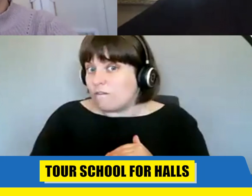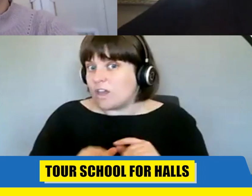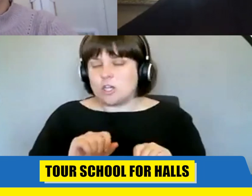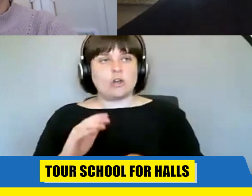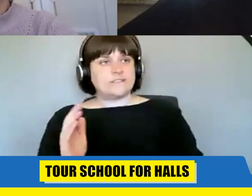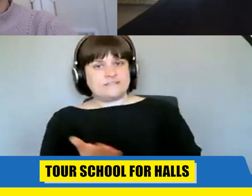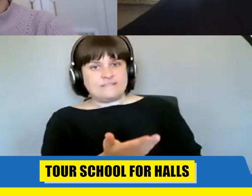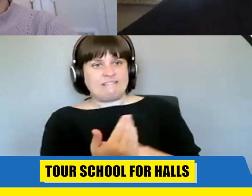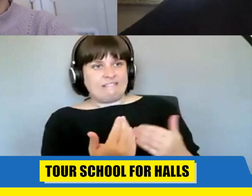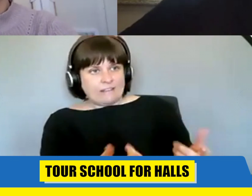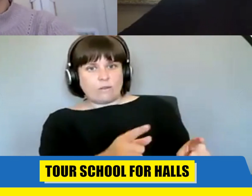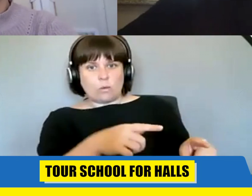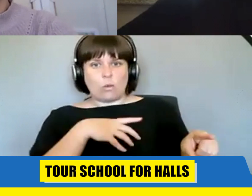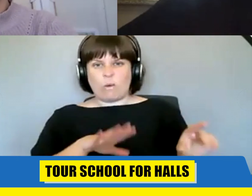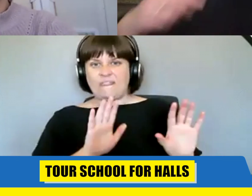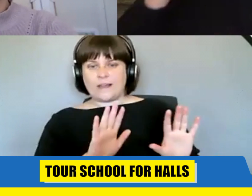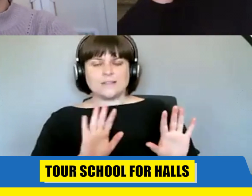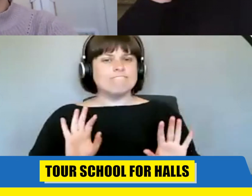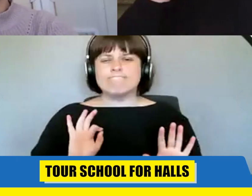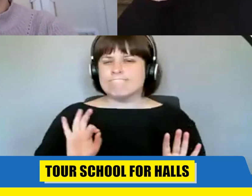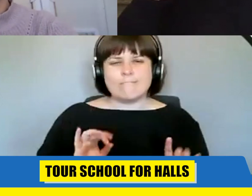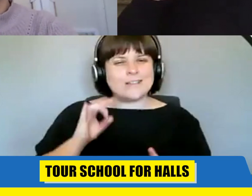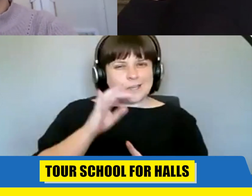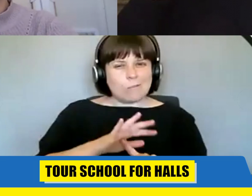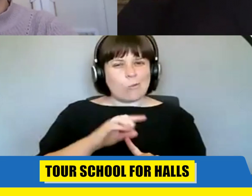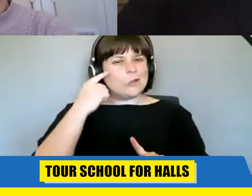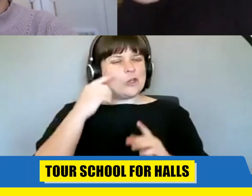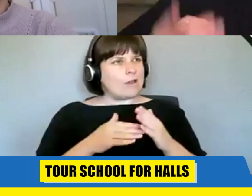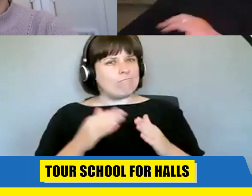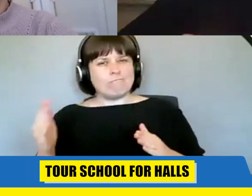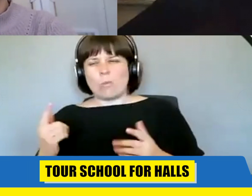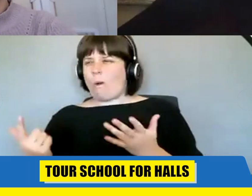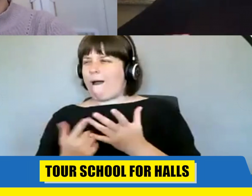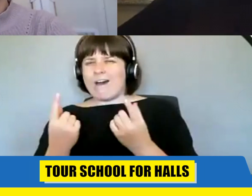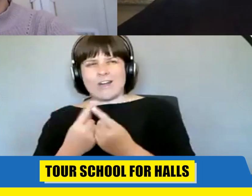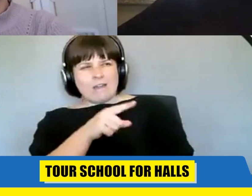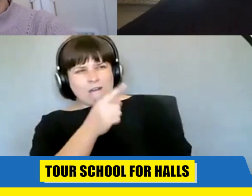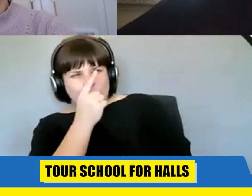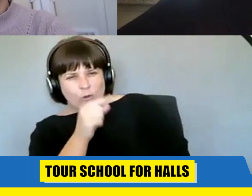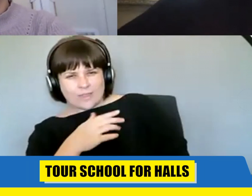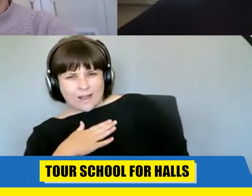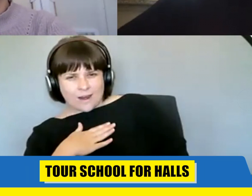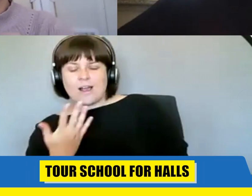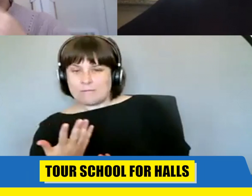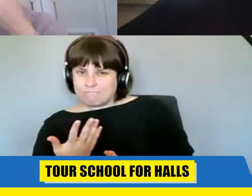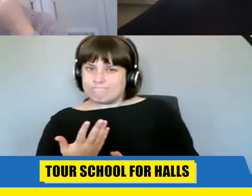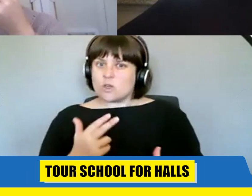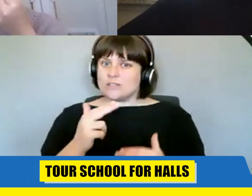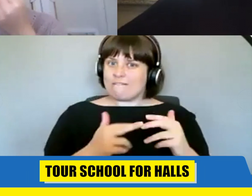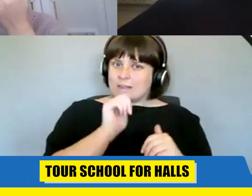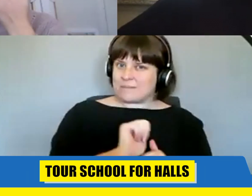tell you they want. That's an important distinction, I guess. So developing people's interests in particular types of